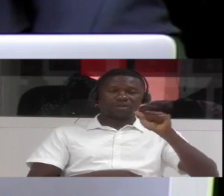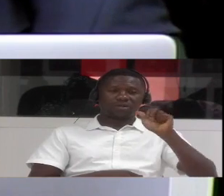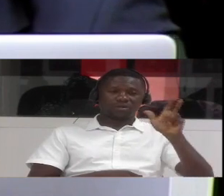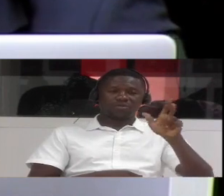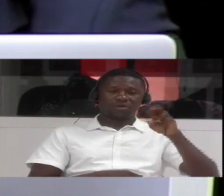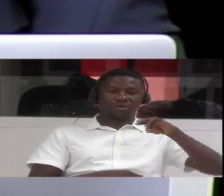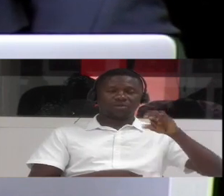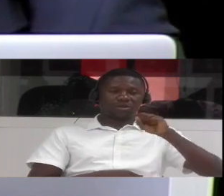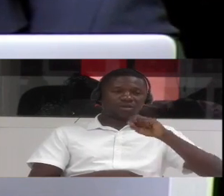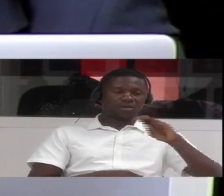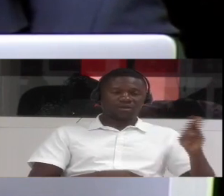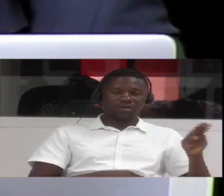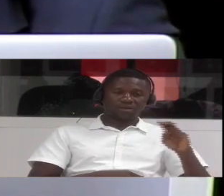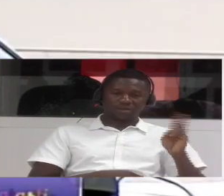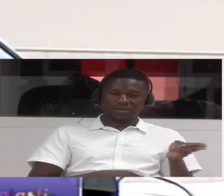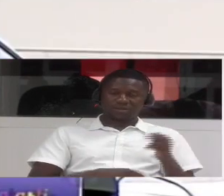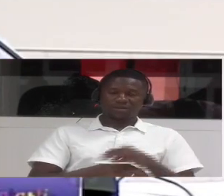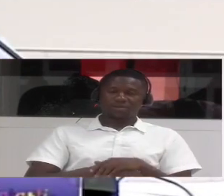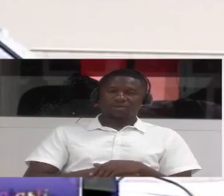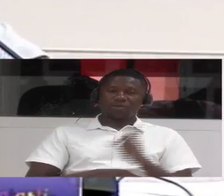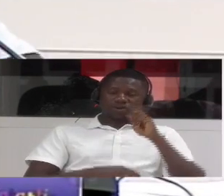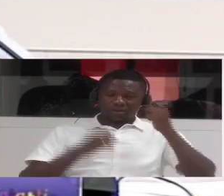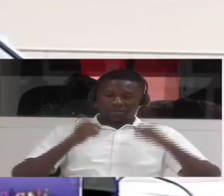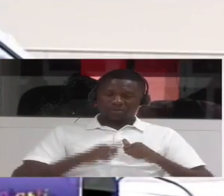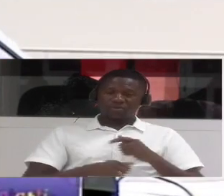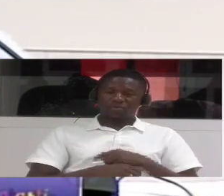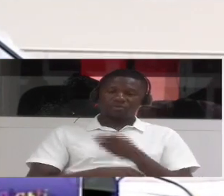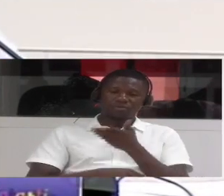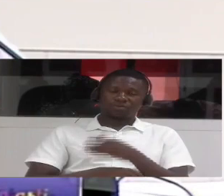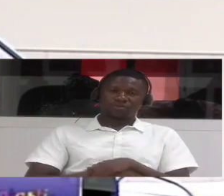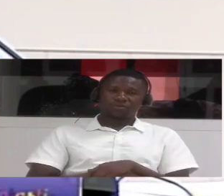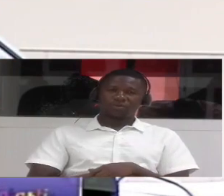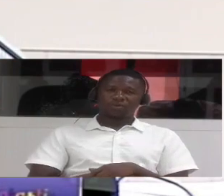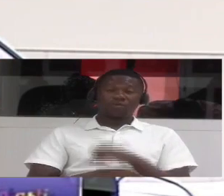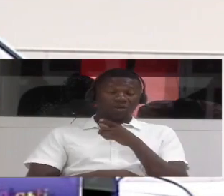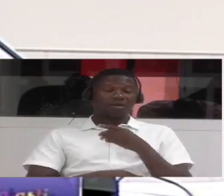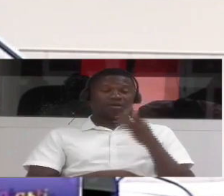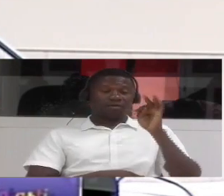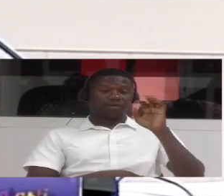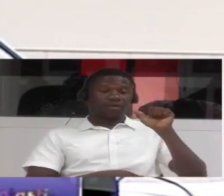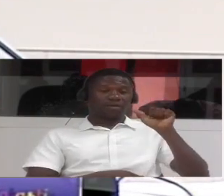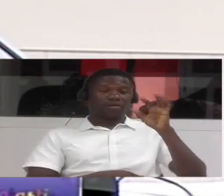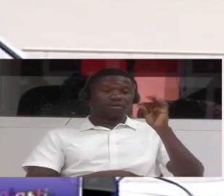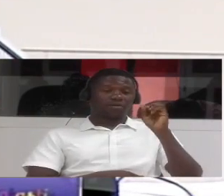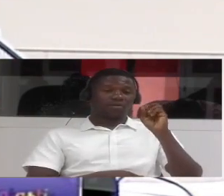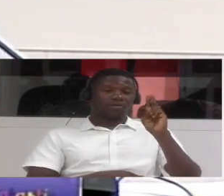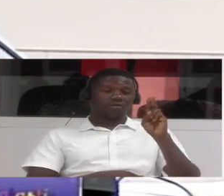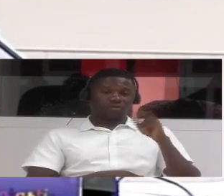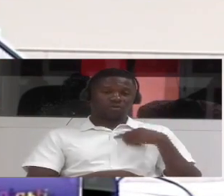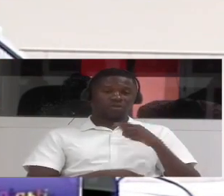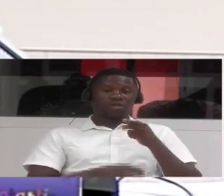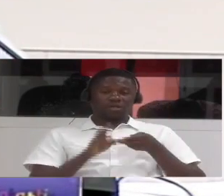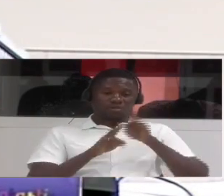allgambian.net. And what happened to her? Well, Fatou was a reporter at the Daily Observer before